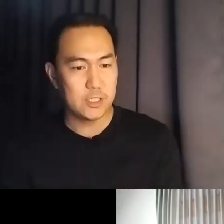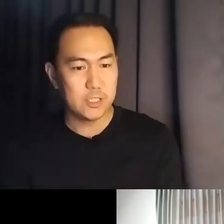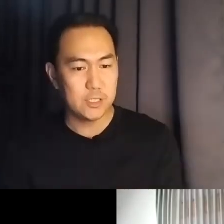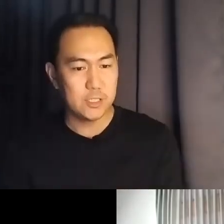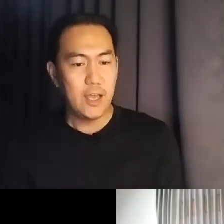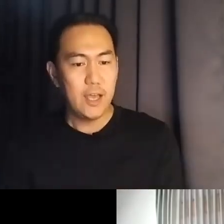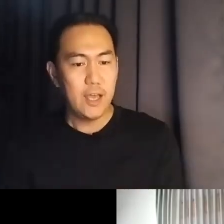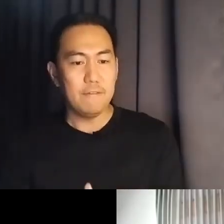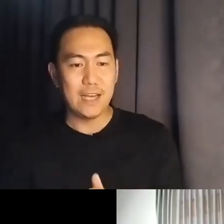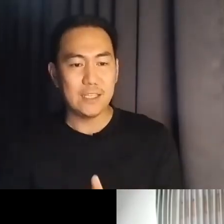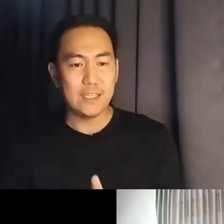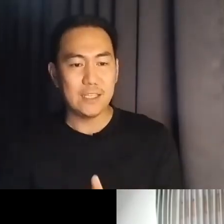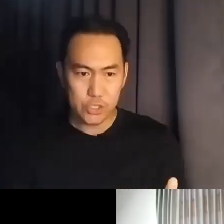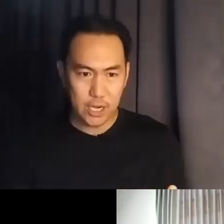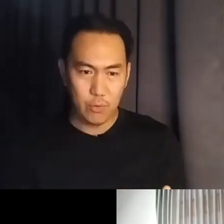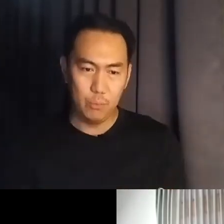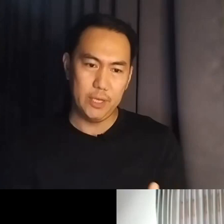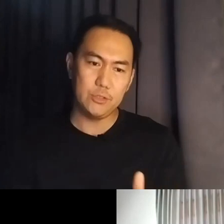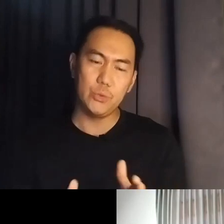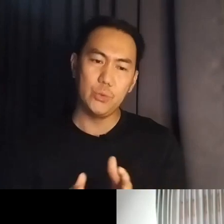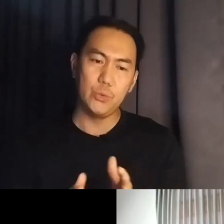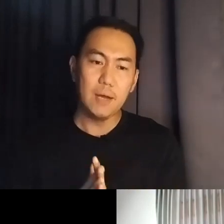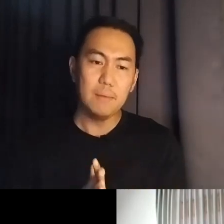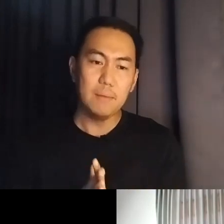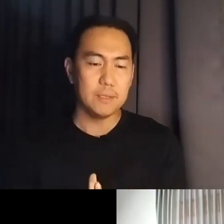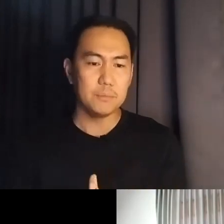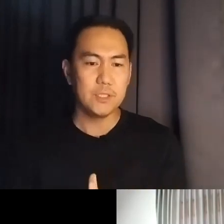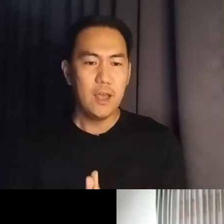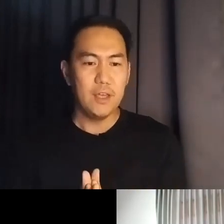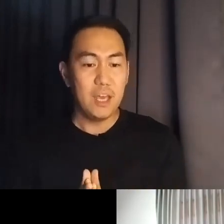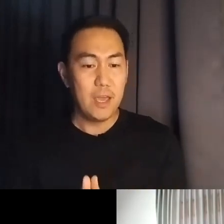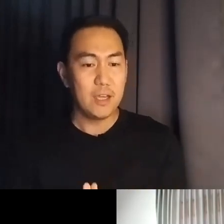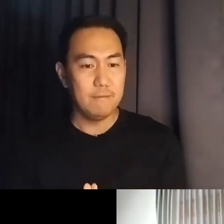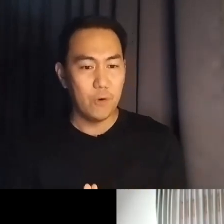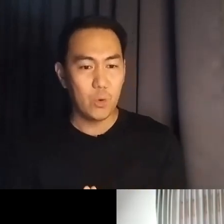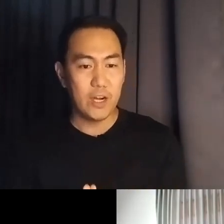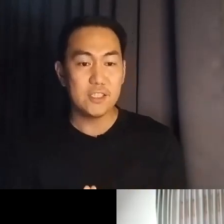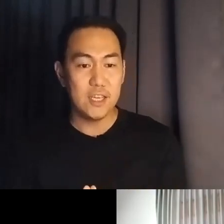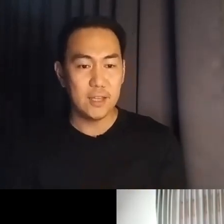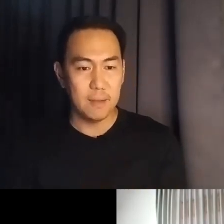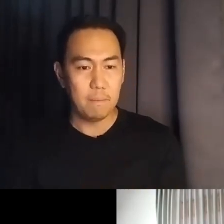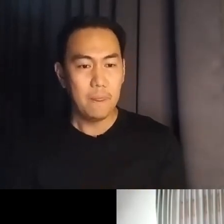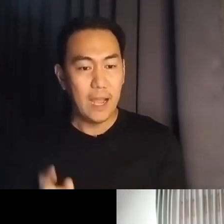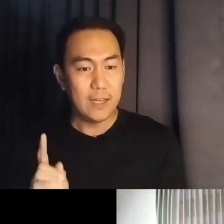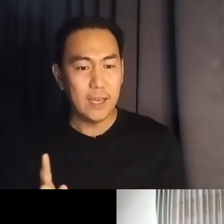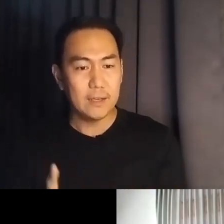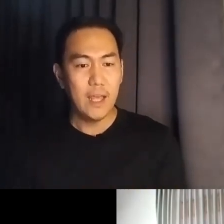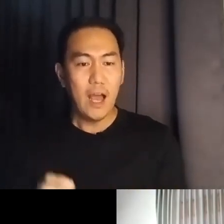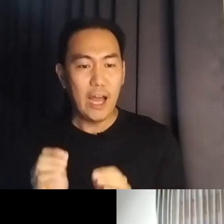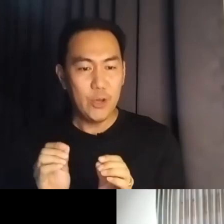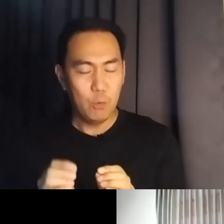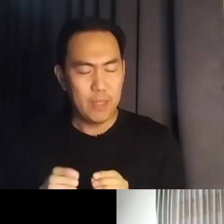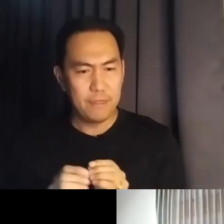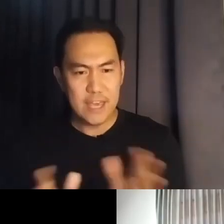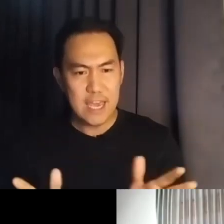resources. If there is access, if doors are open to some victims, then they may come forward and seek the help. And again,